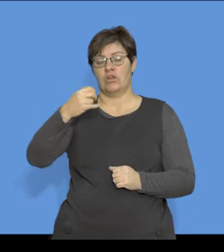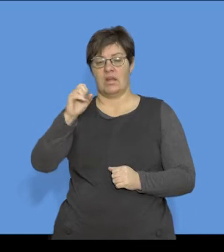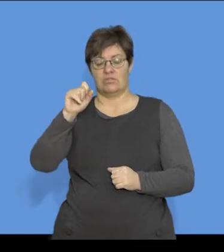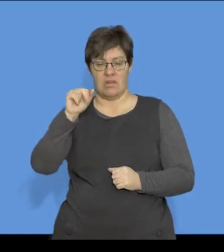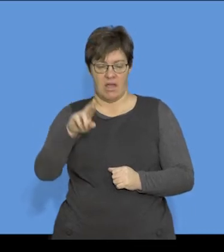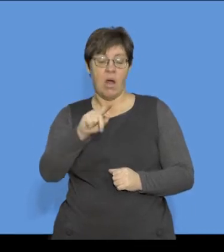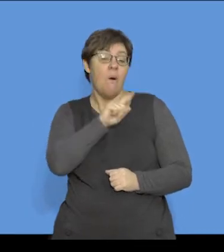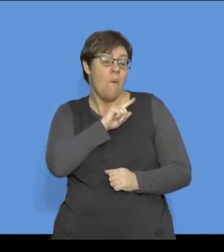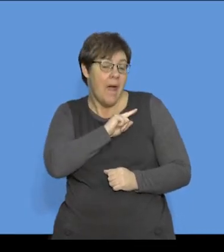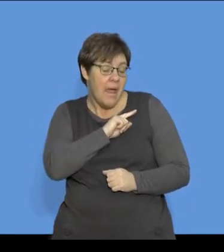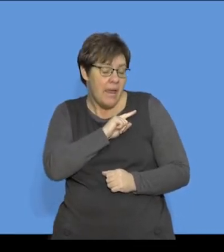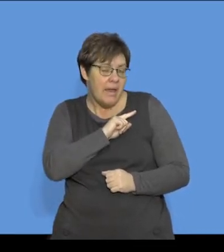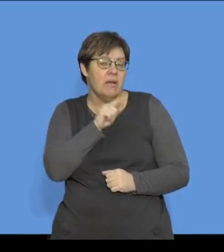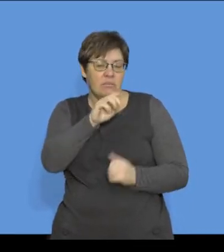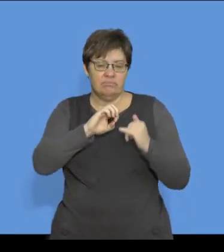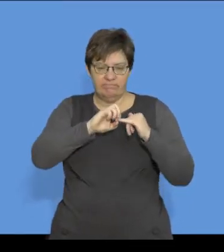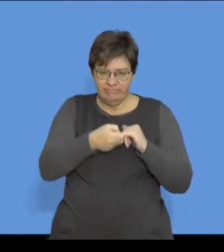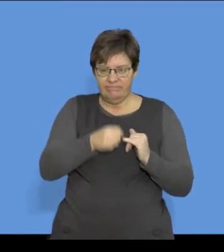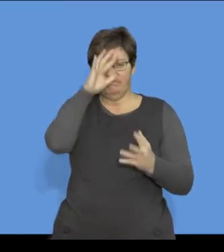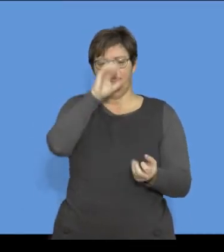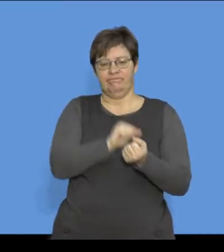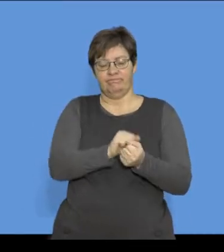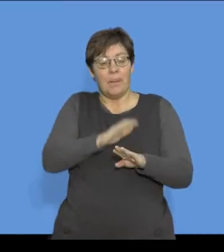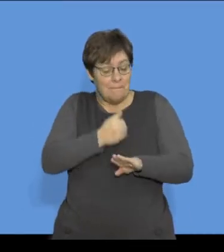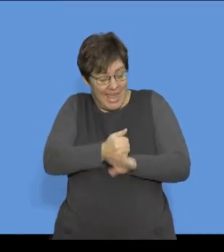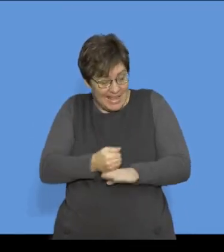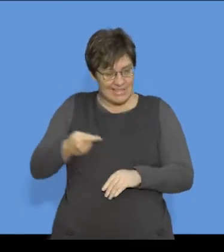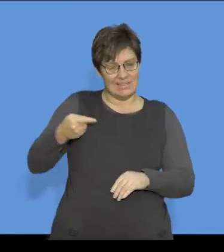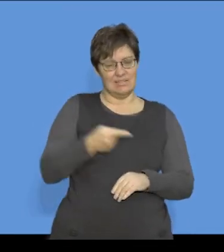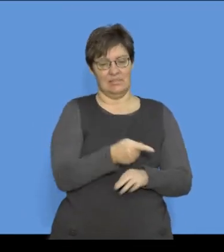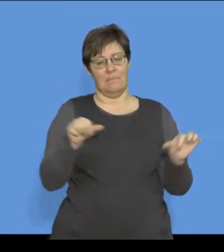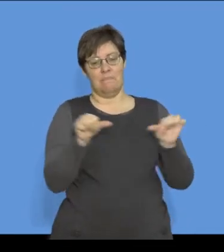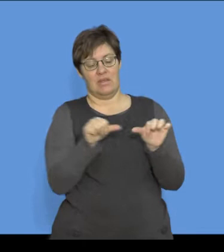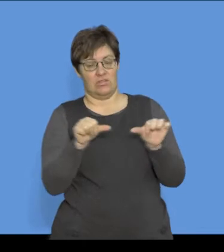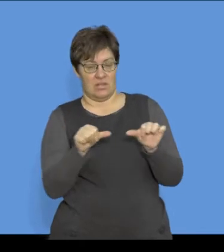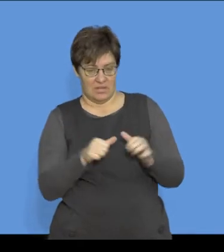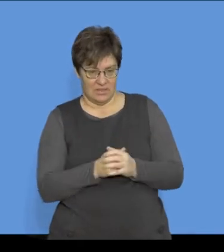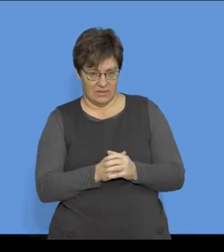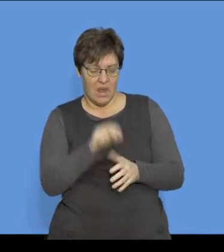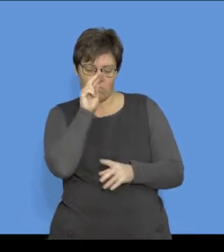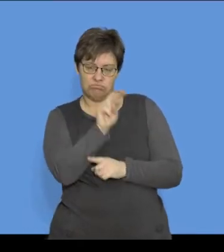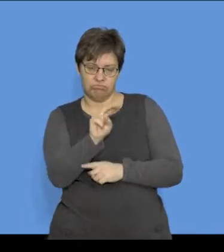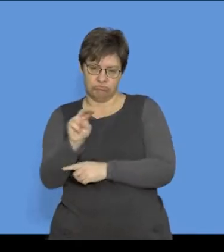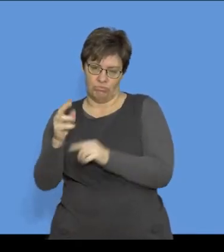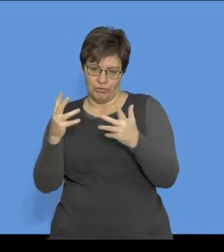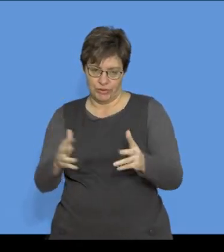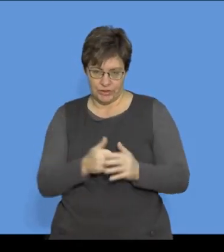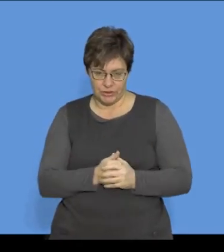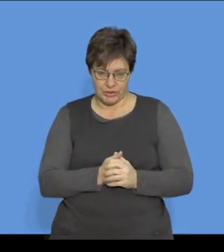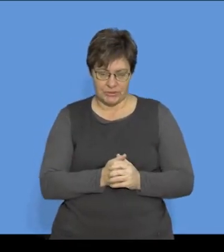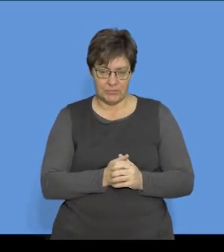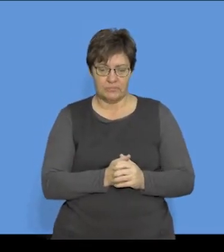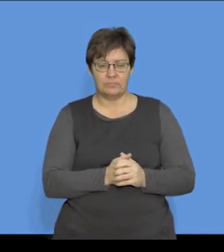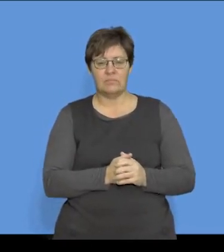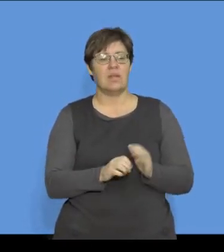are trying to make a conclusion based on the measurements and all your observations. So one example